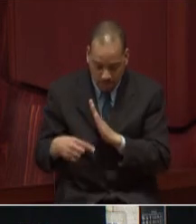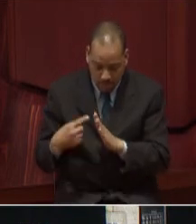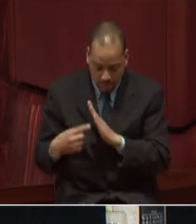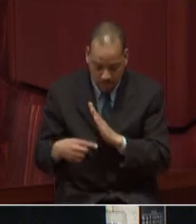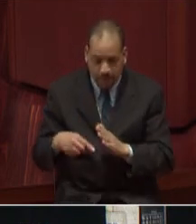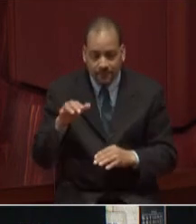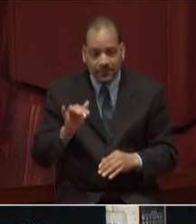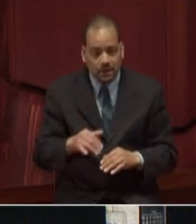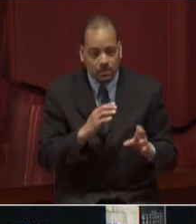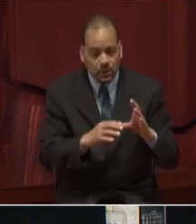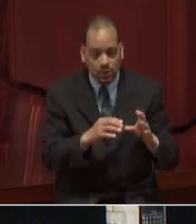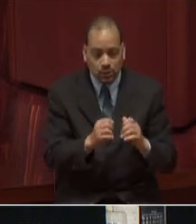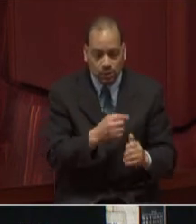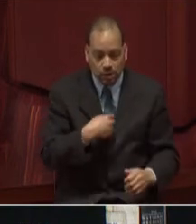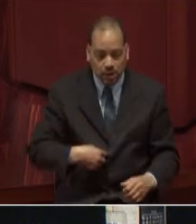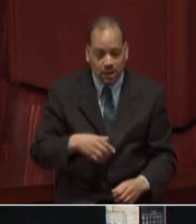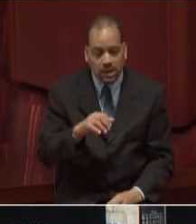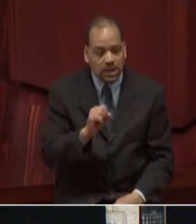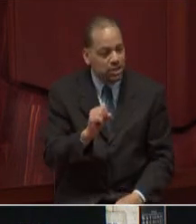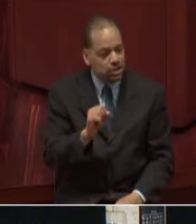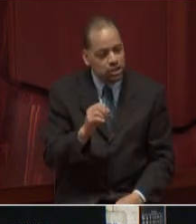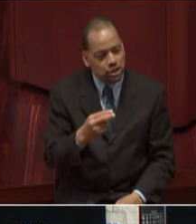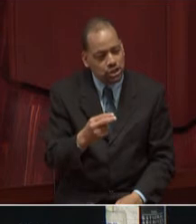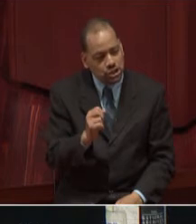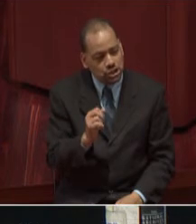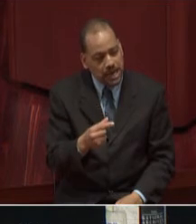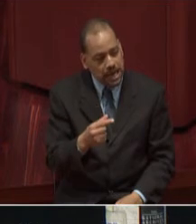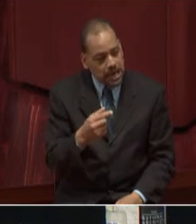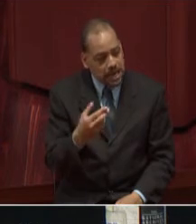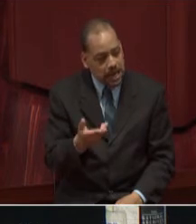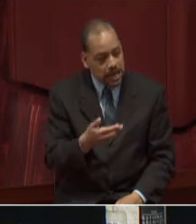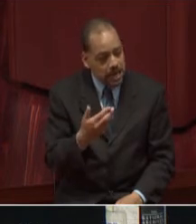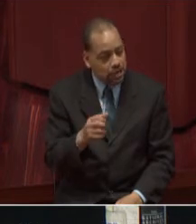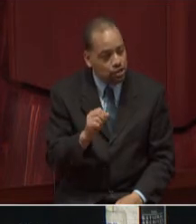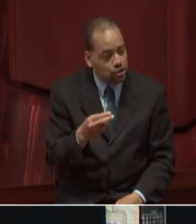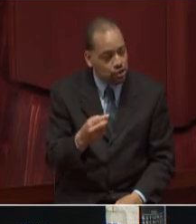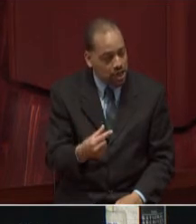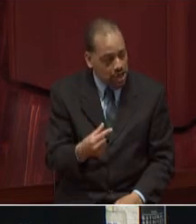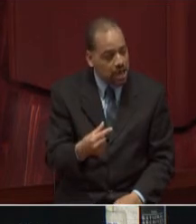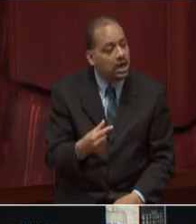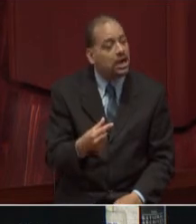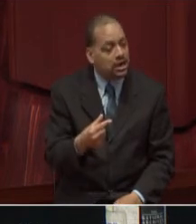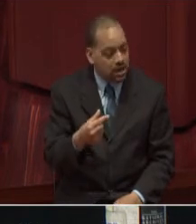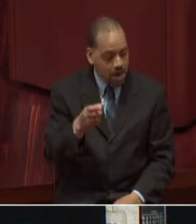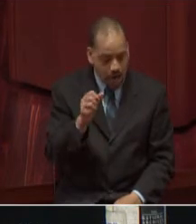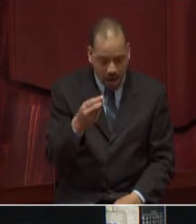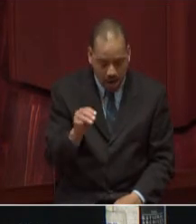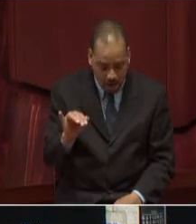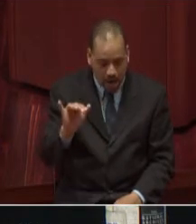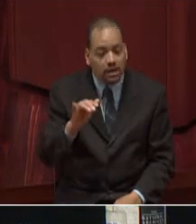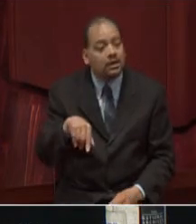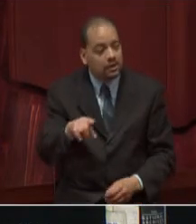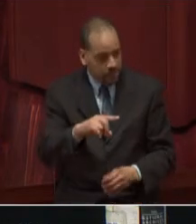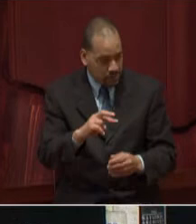communique a little bit because they weren't involved in it. In the case of Vietnam, you needed secrecy to have real negotiations. If you have a public forum like we had in